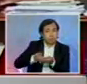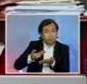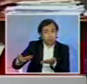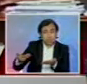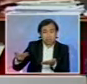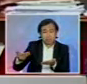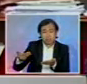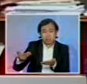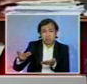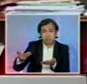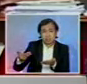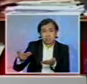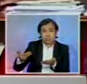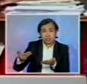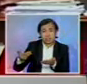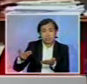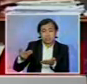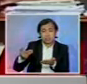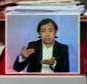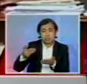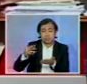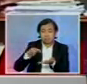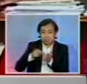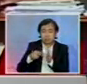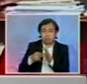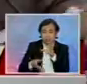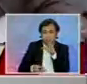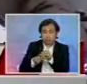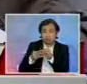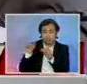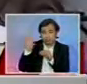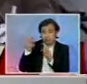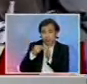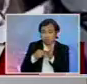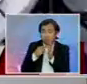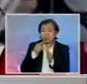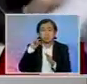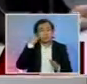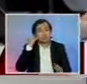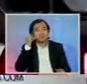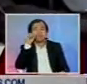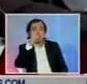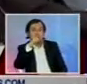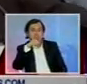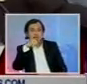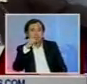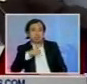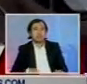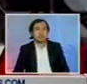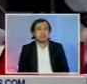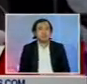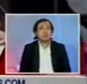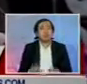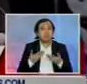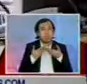was called, that had a consideration of 15 million? Yes, Your Honor. Yeah. Proceed. May we